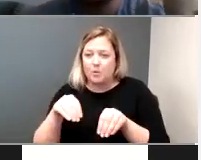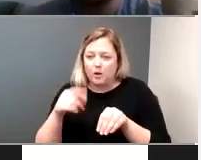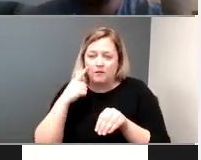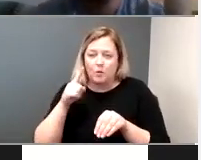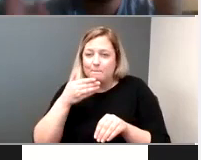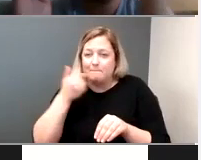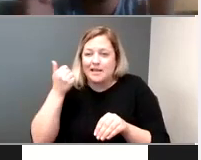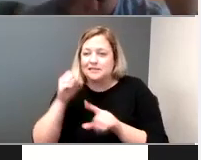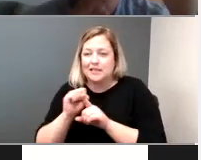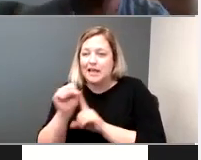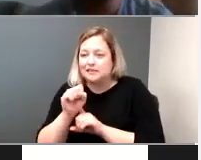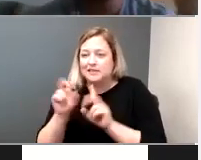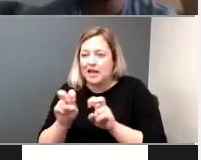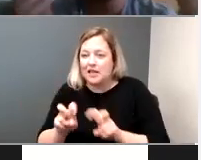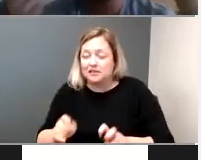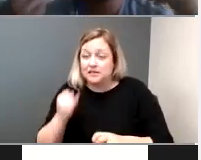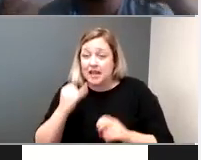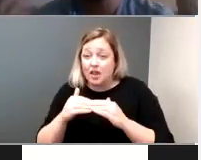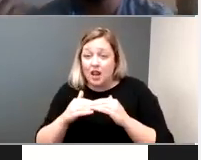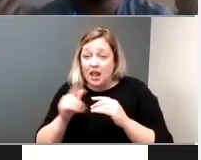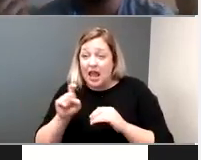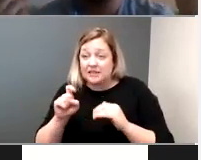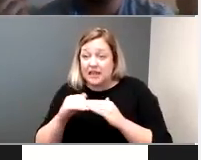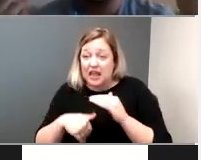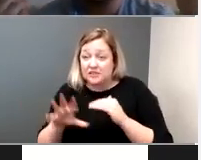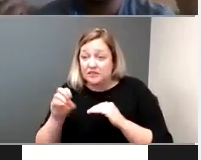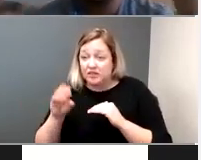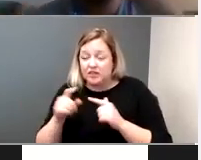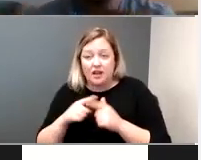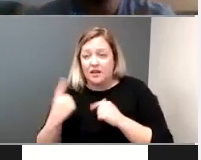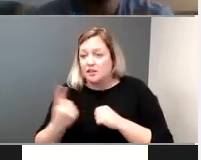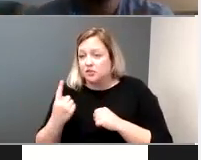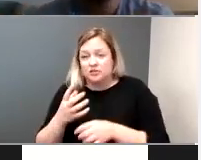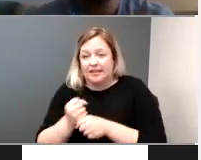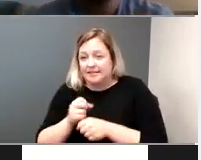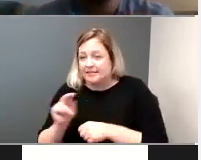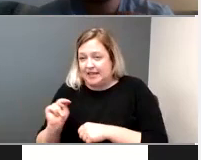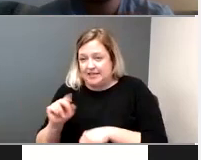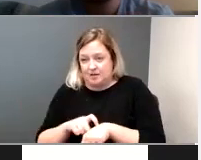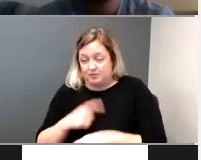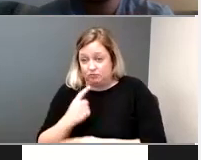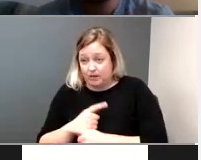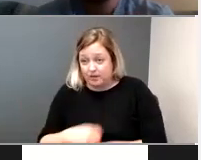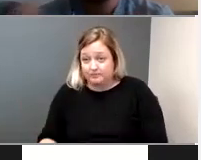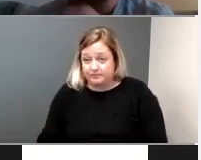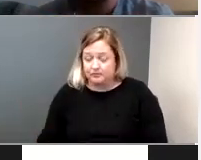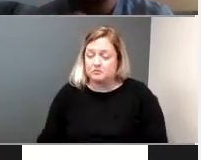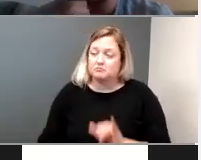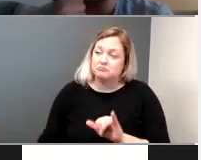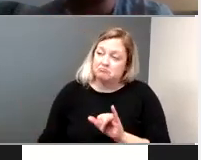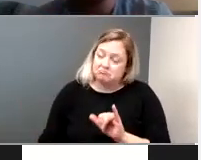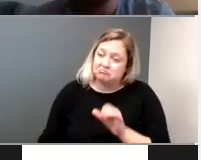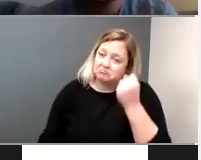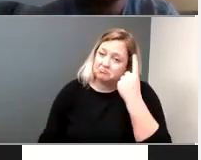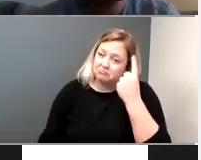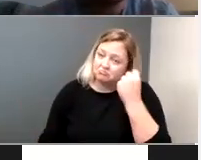analysis. Where we have x less than 50, then it just takes n times, right? Okay, that makes sense.